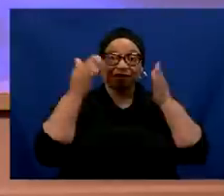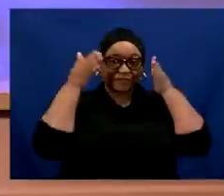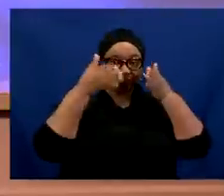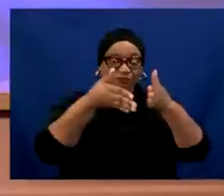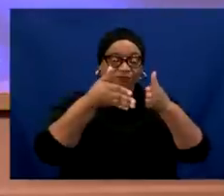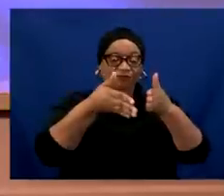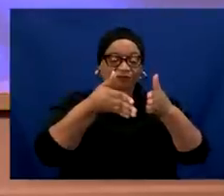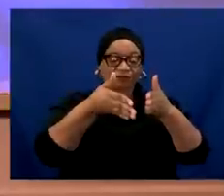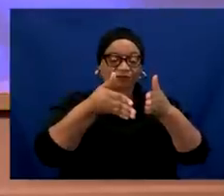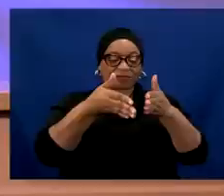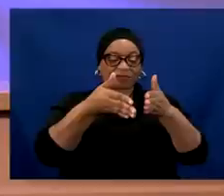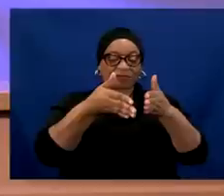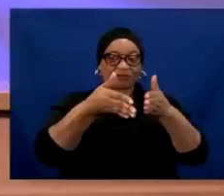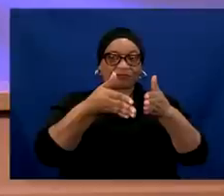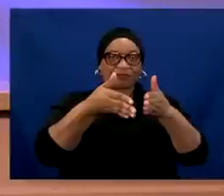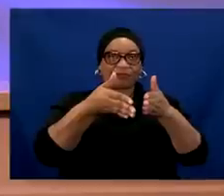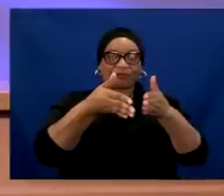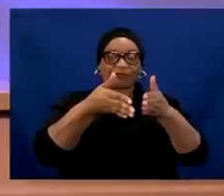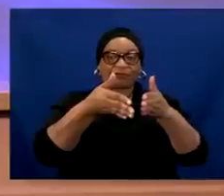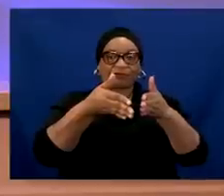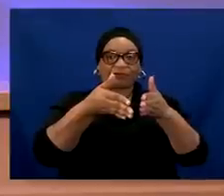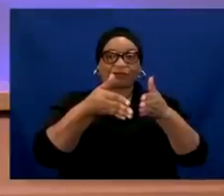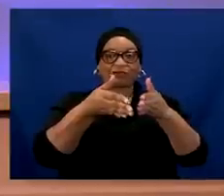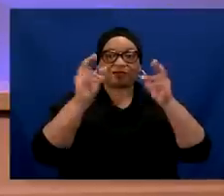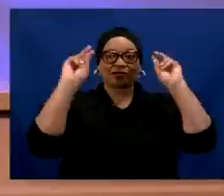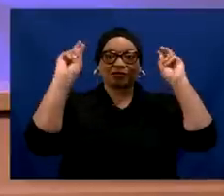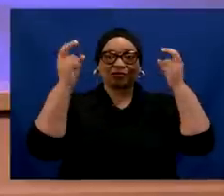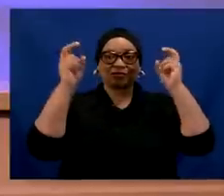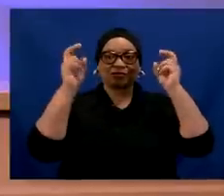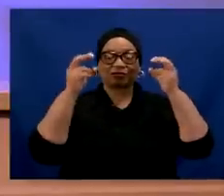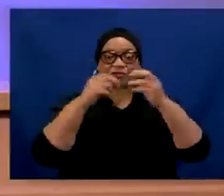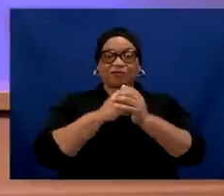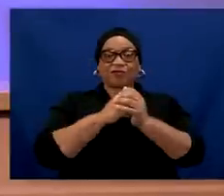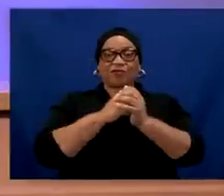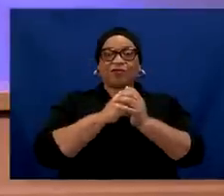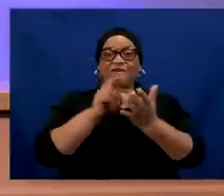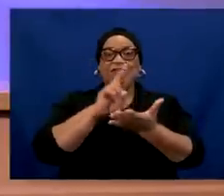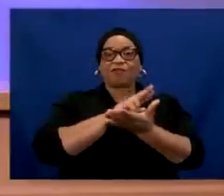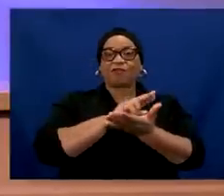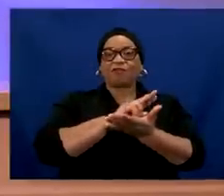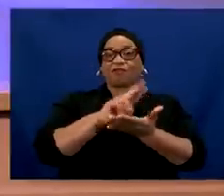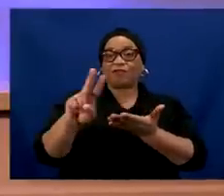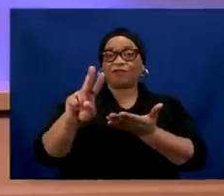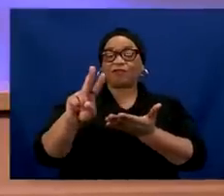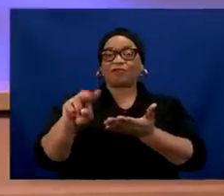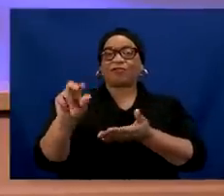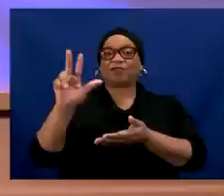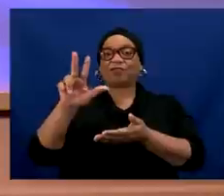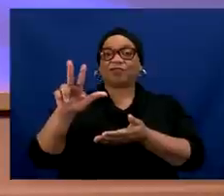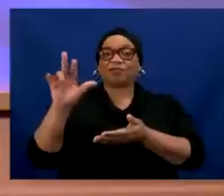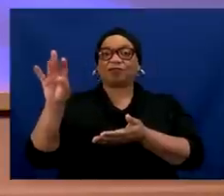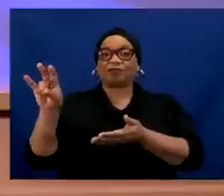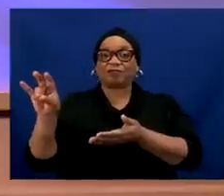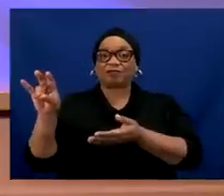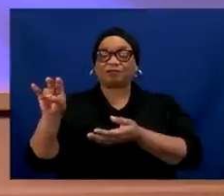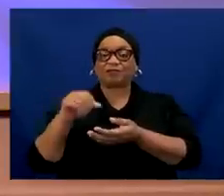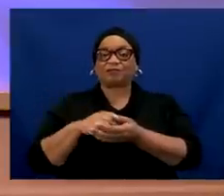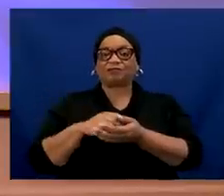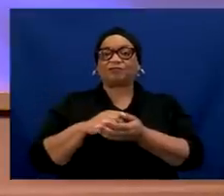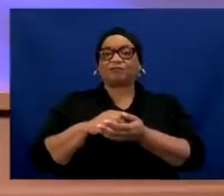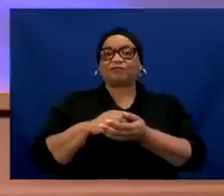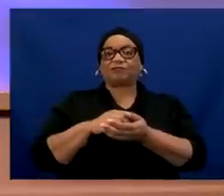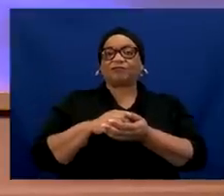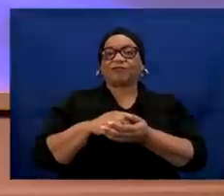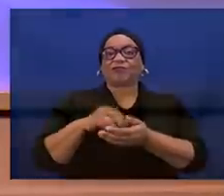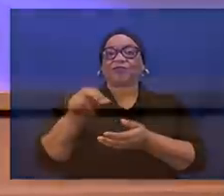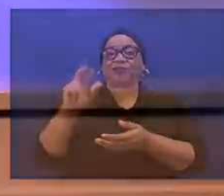to focus our sermonic spotlight on verse 37. Luke chapter 1, beginning with